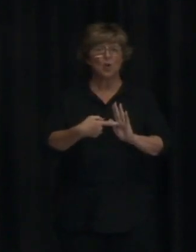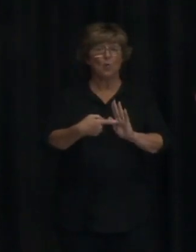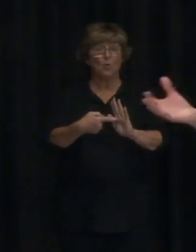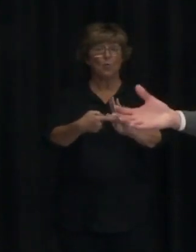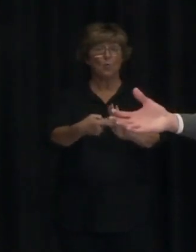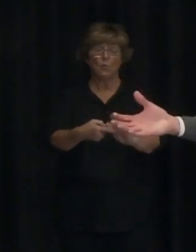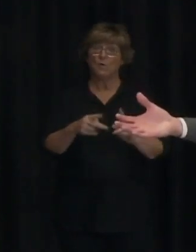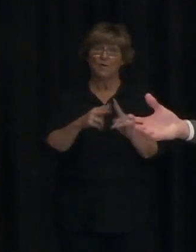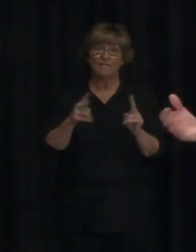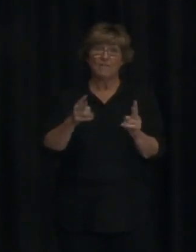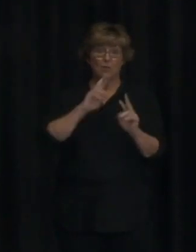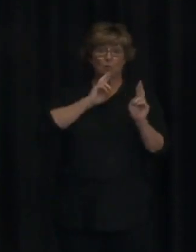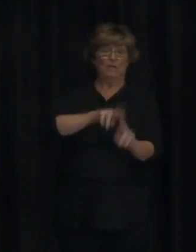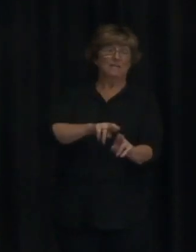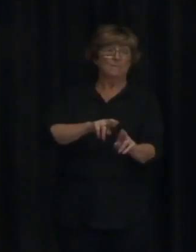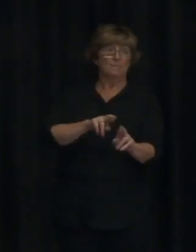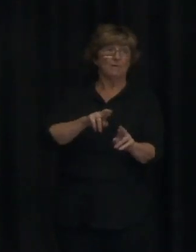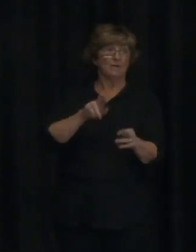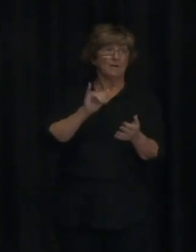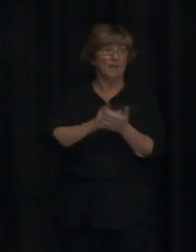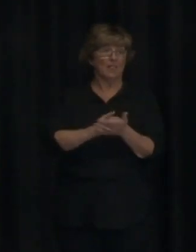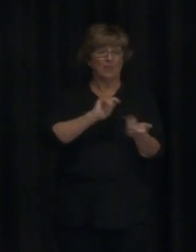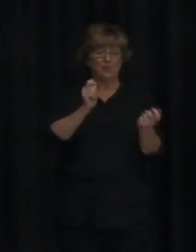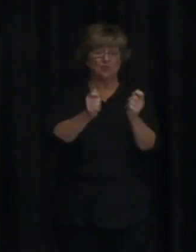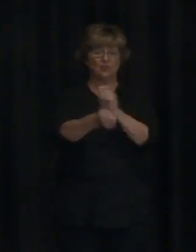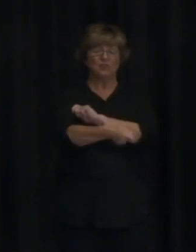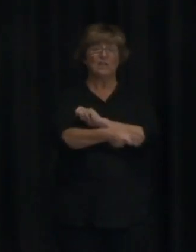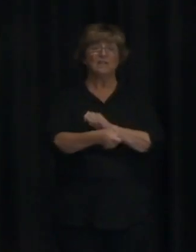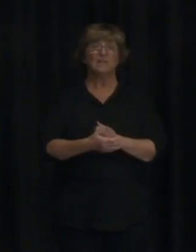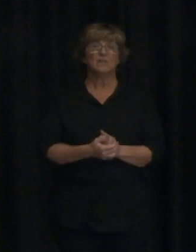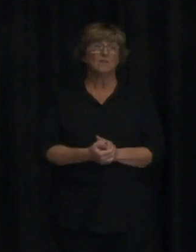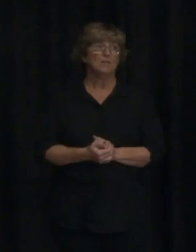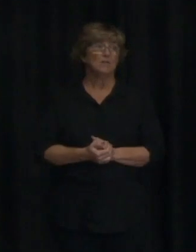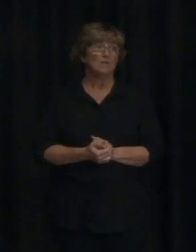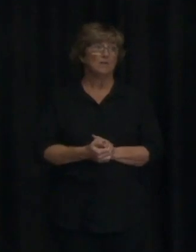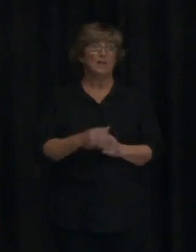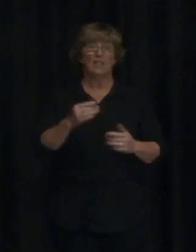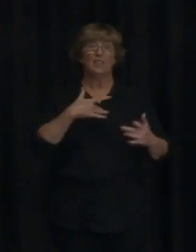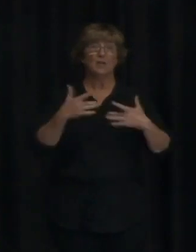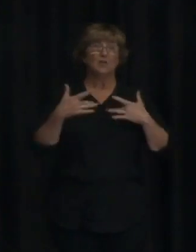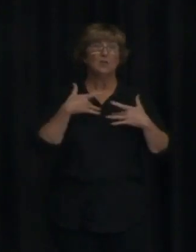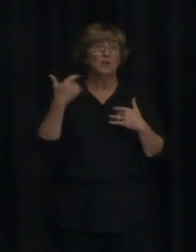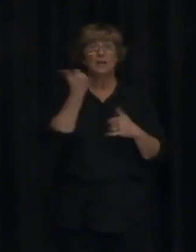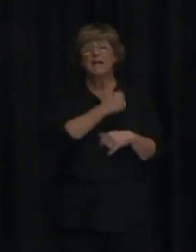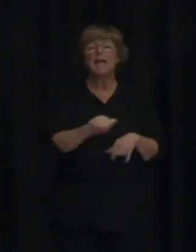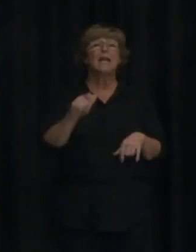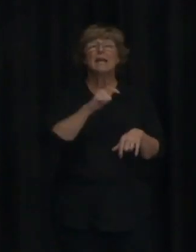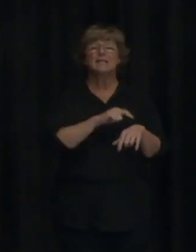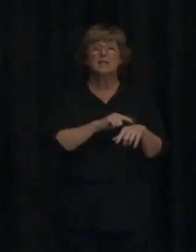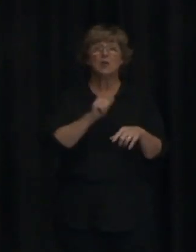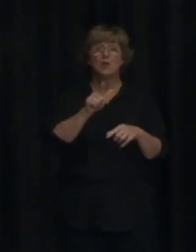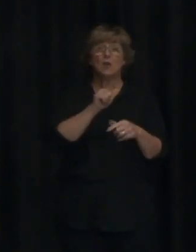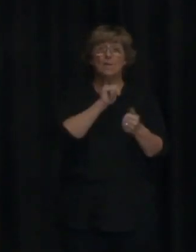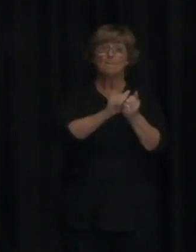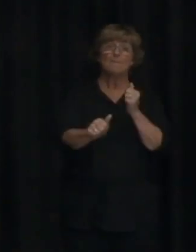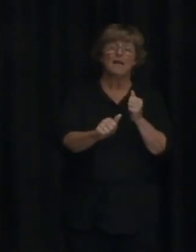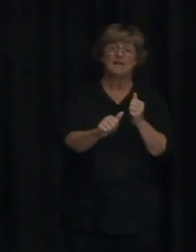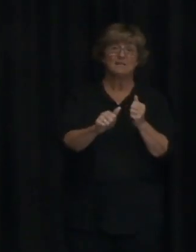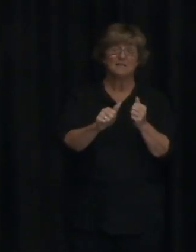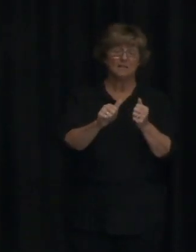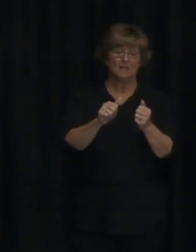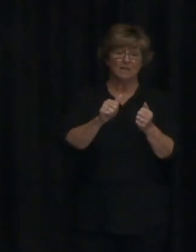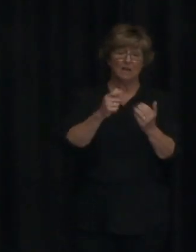be very responsive to those changing conditions and those concerns. Anytime you pass a program, we didn't solve a problem.